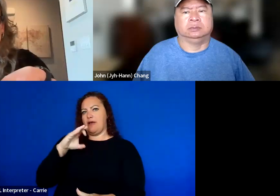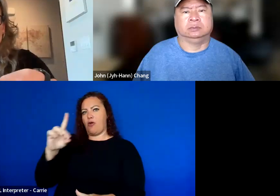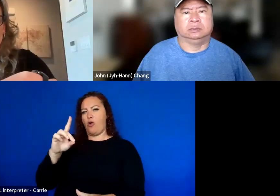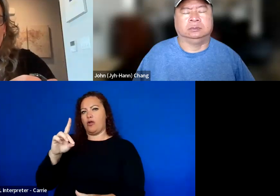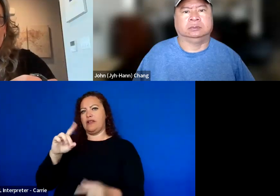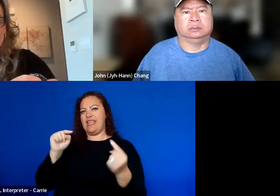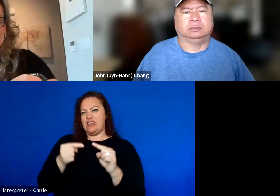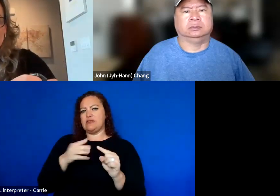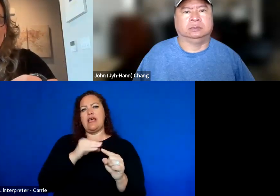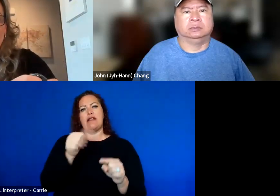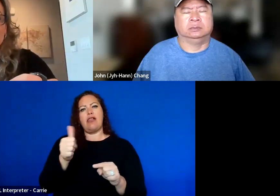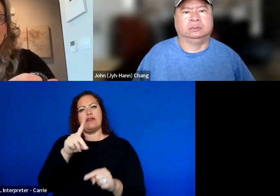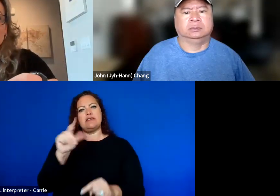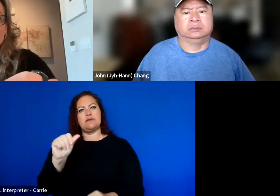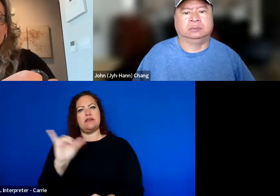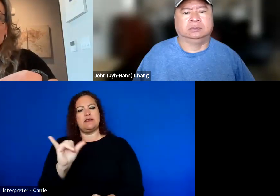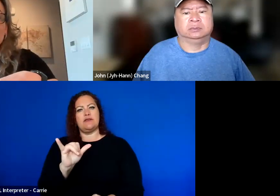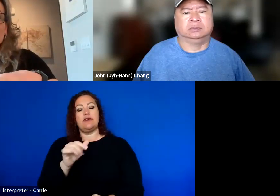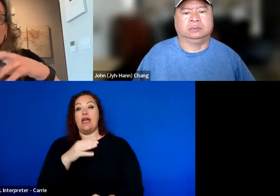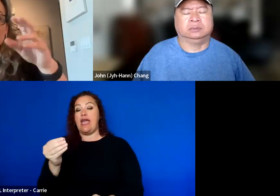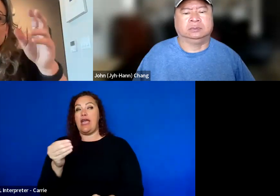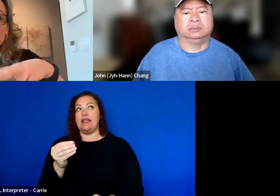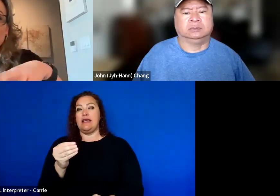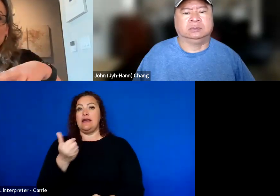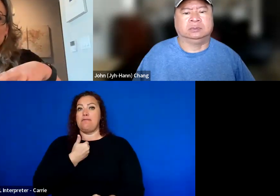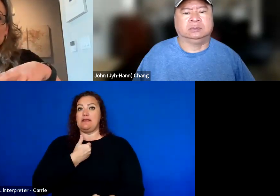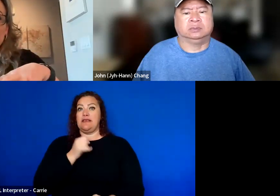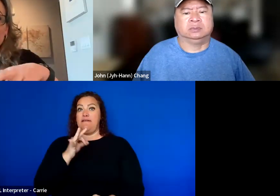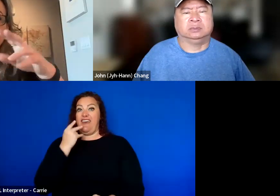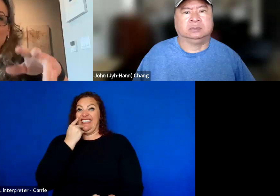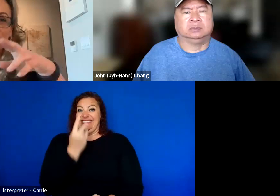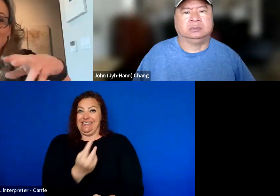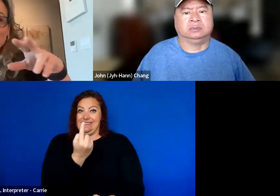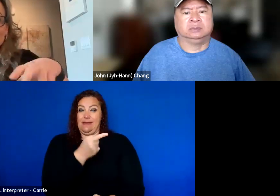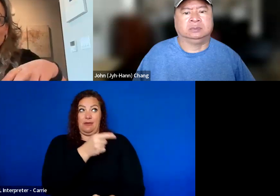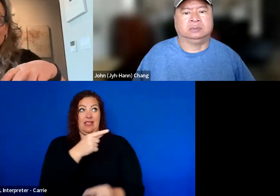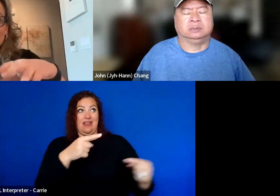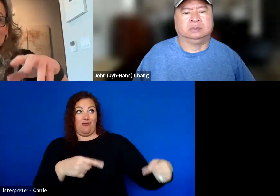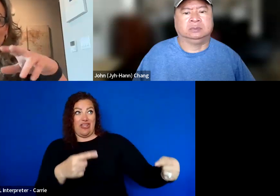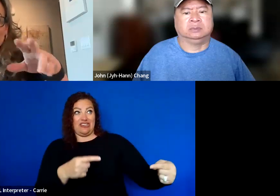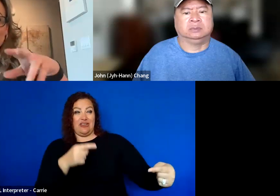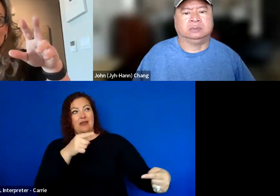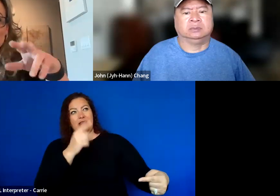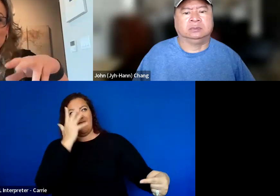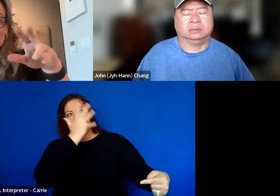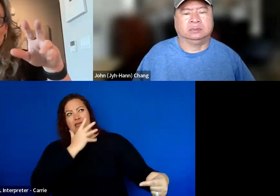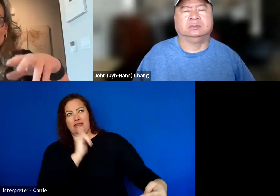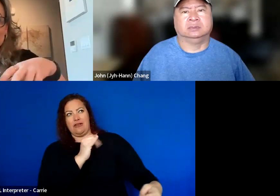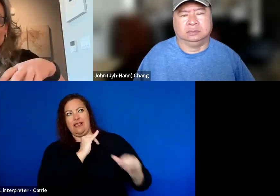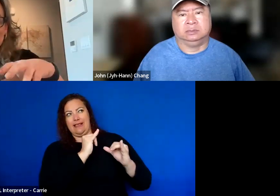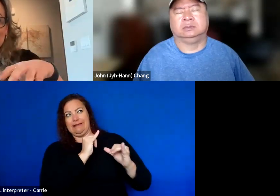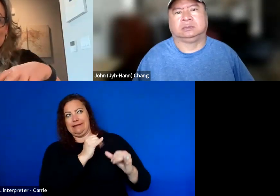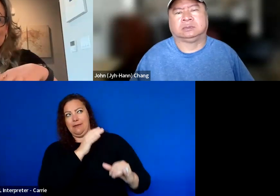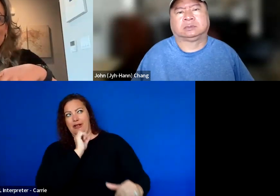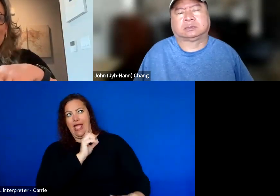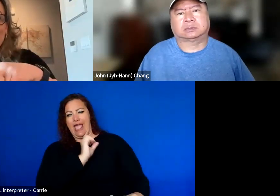as well. And I've gotten to the point where if I see somebody in a wheelchair and they look kind of like they're in my age range